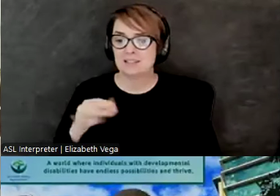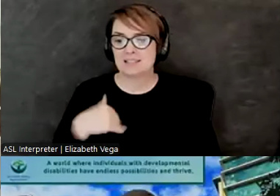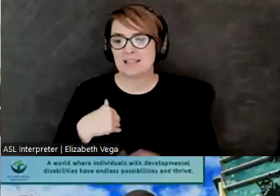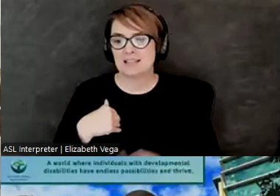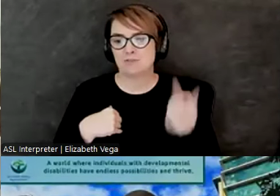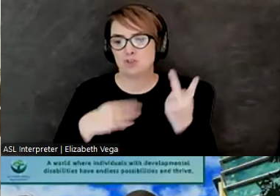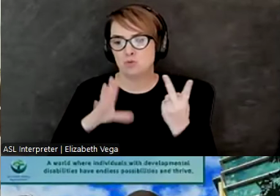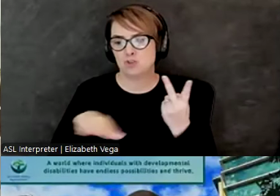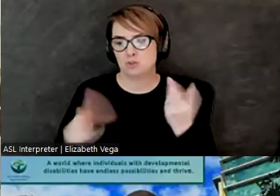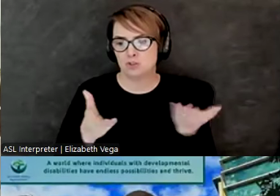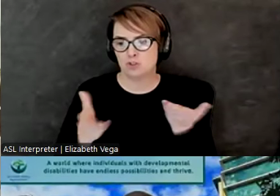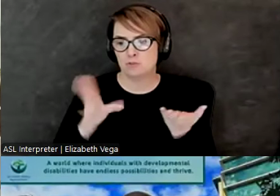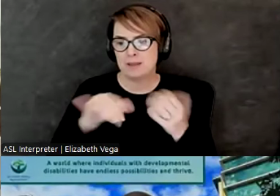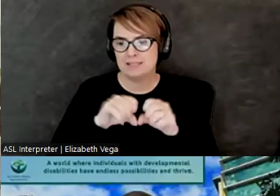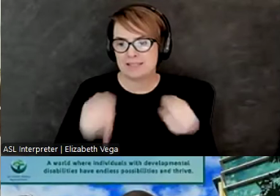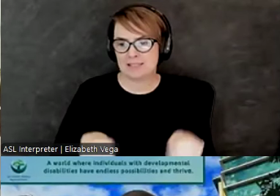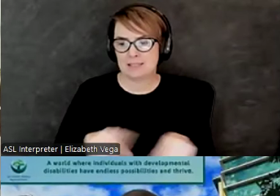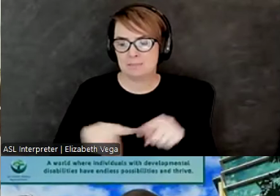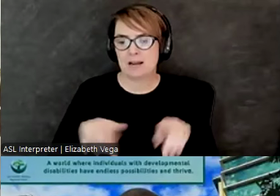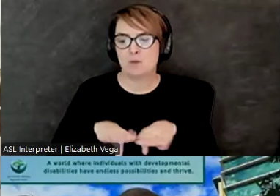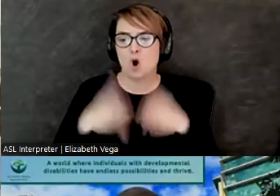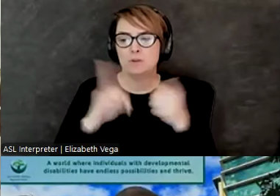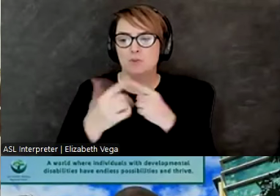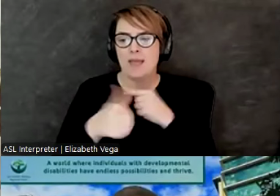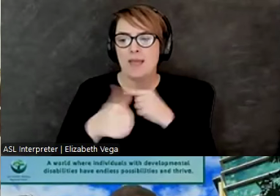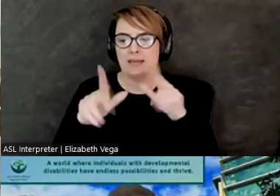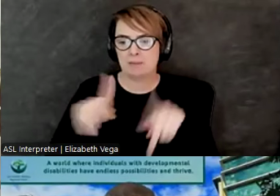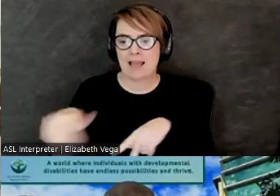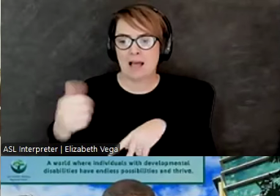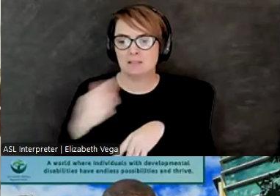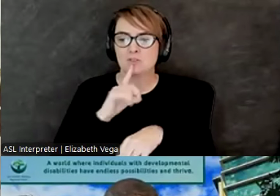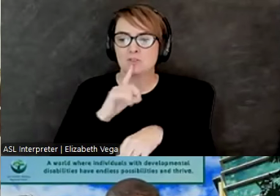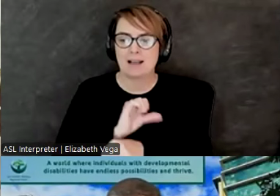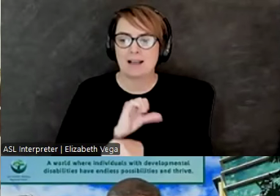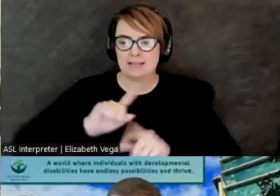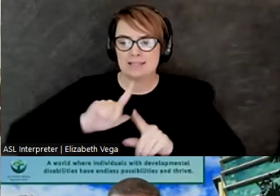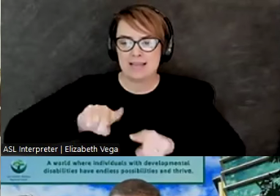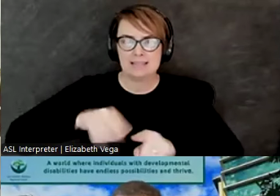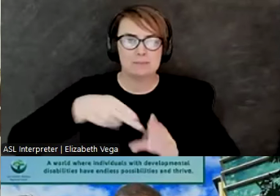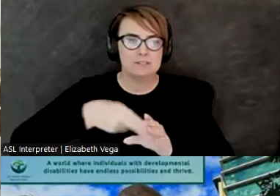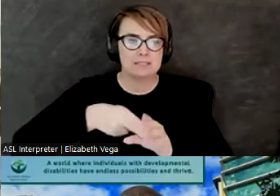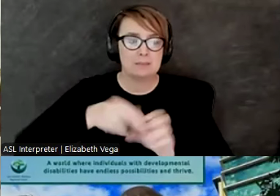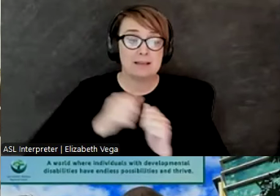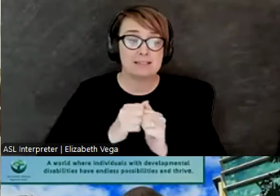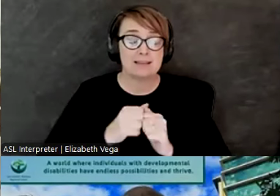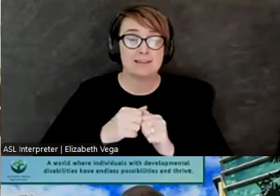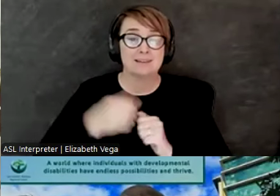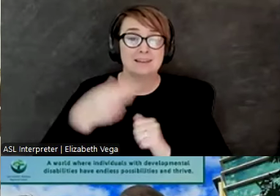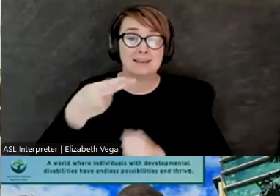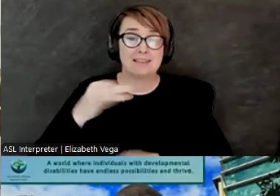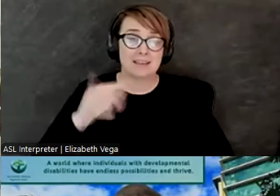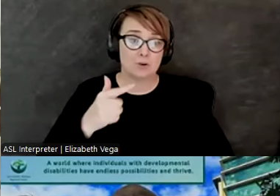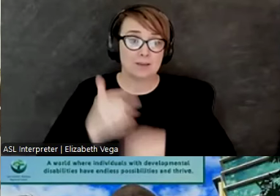by the system, but open to anyone else who actually attends and participates in the hearing process. So is there anyone else, and I think to